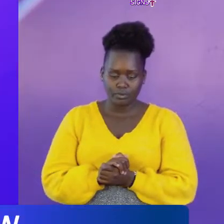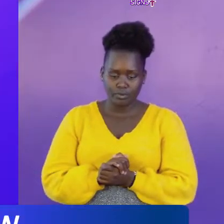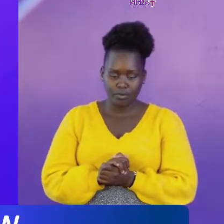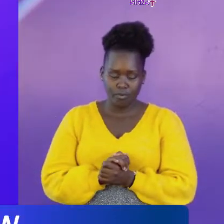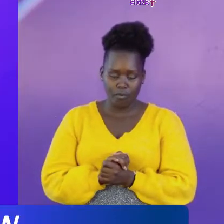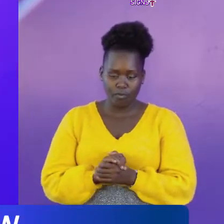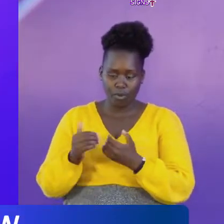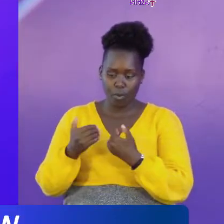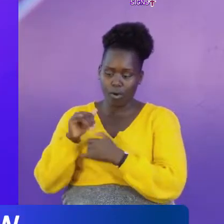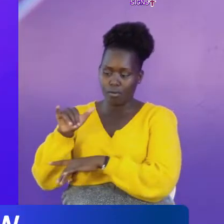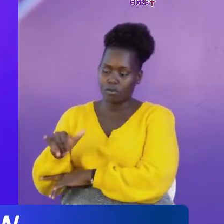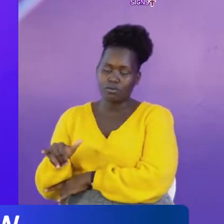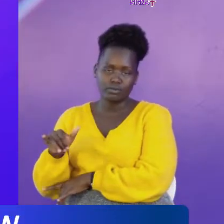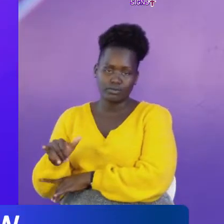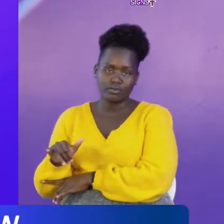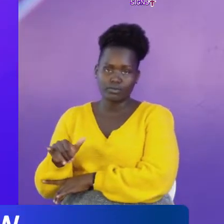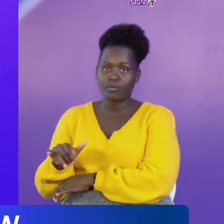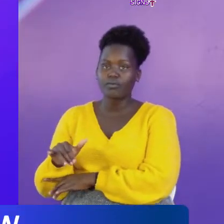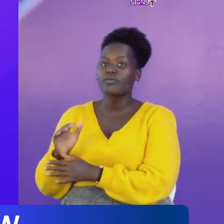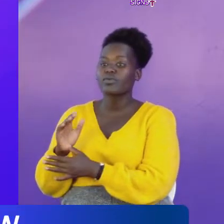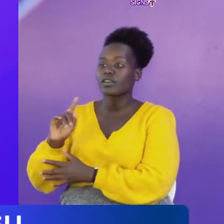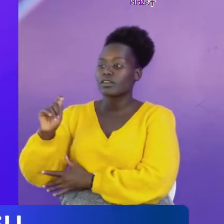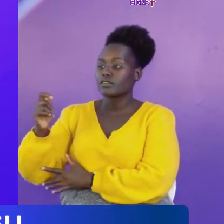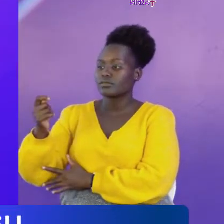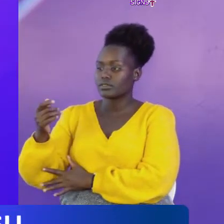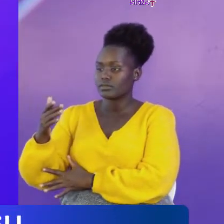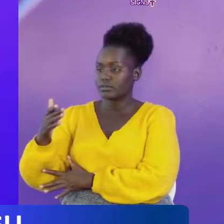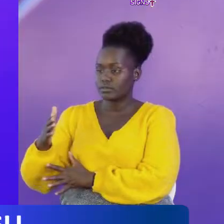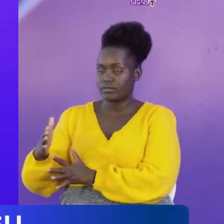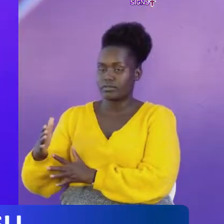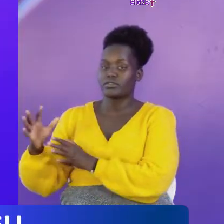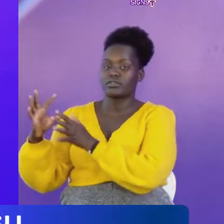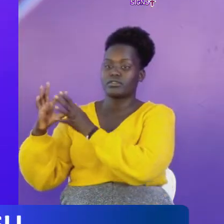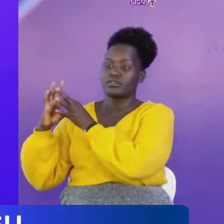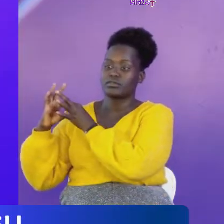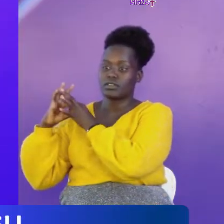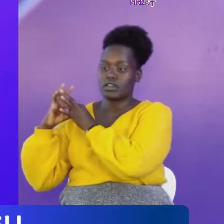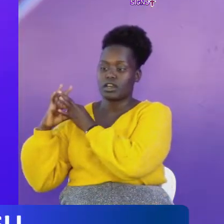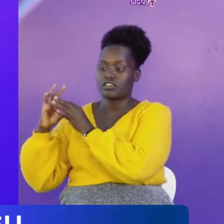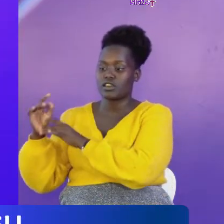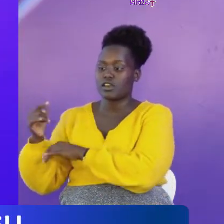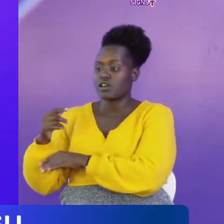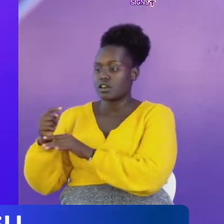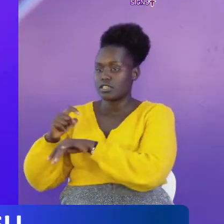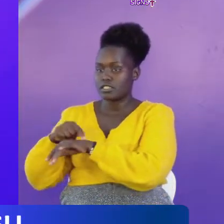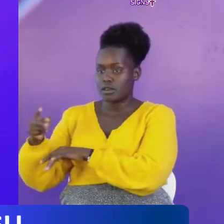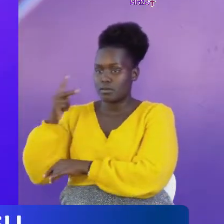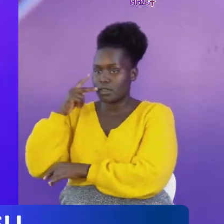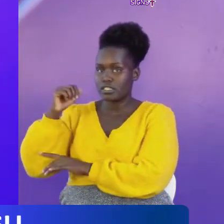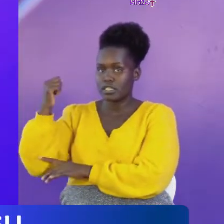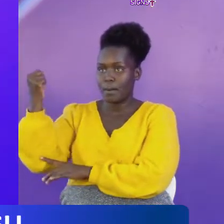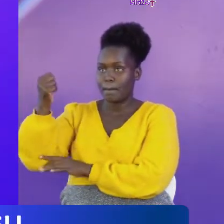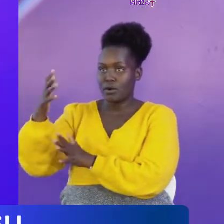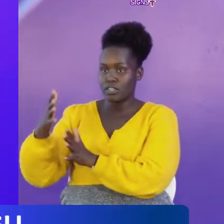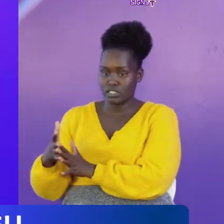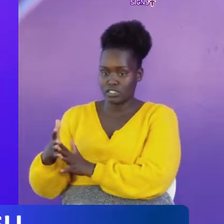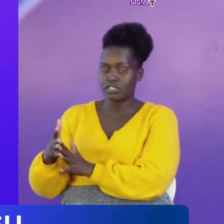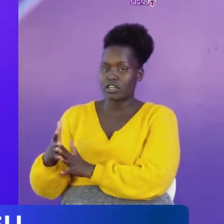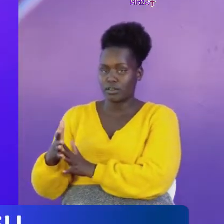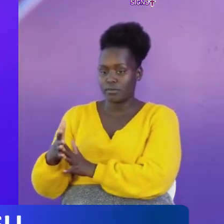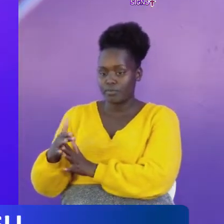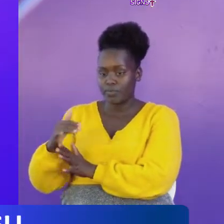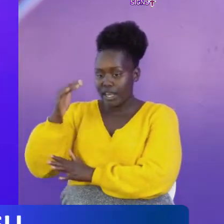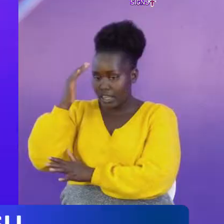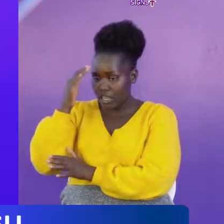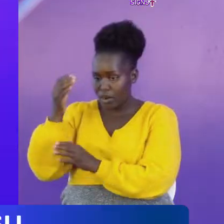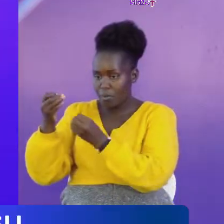There's that, and of course the Kenyan culture, when they see politicians, and of course they know Senator Okiya Omtata is a sitting senator.